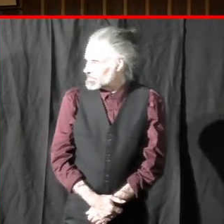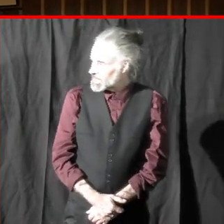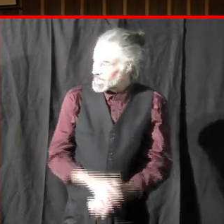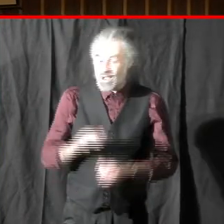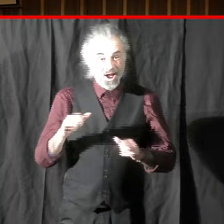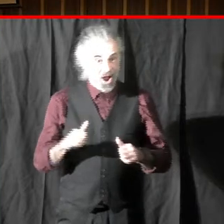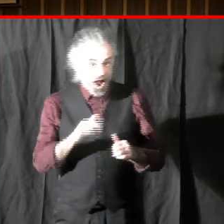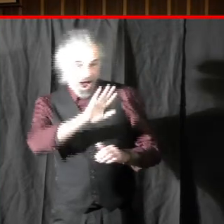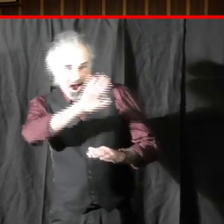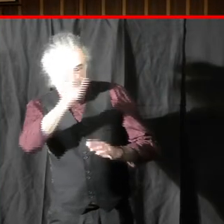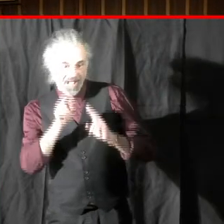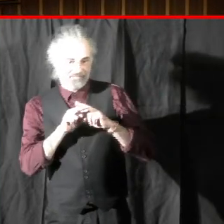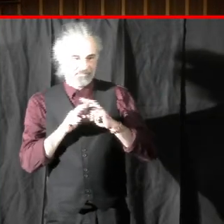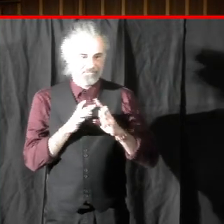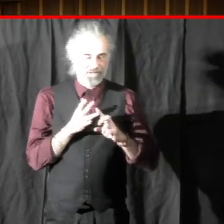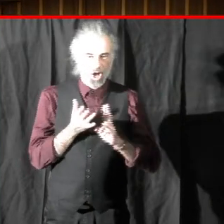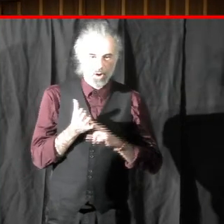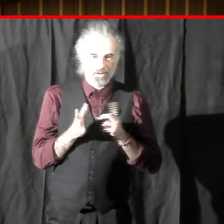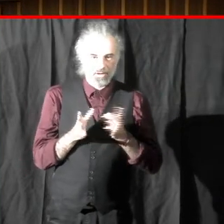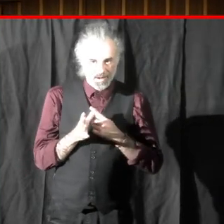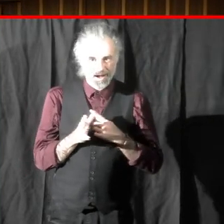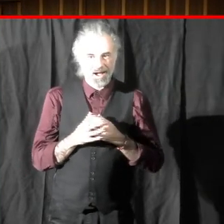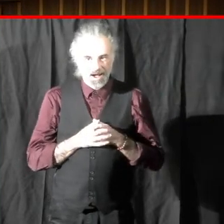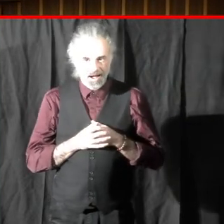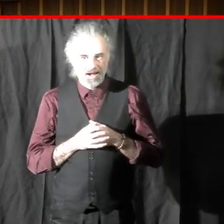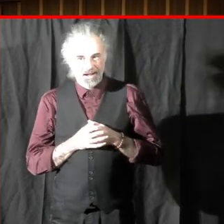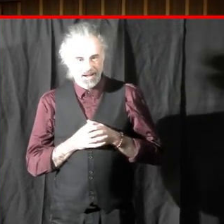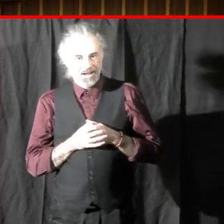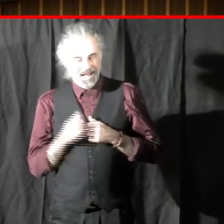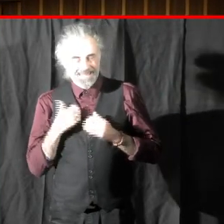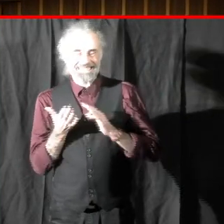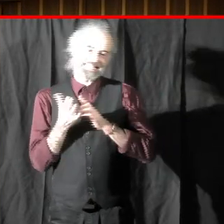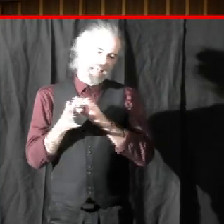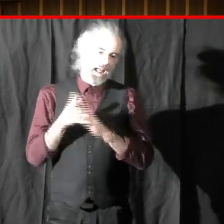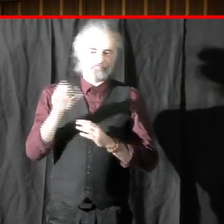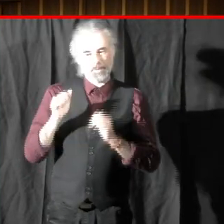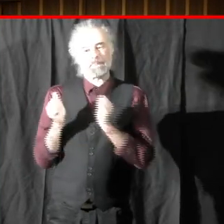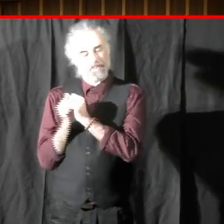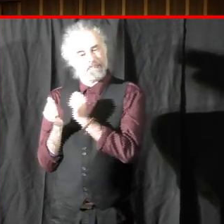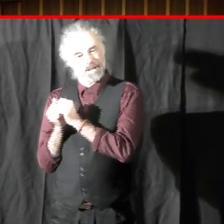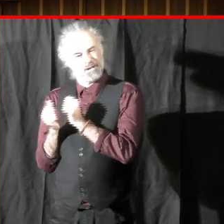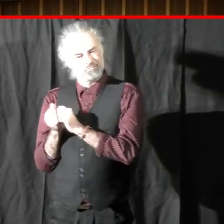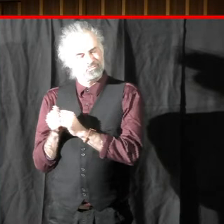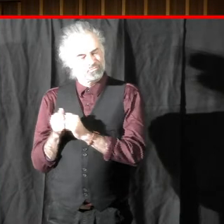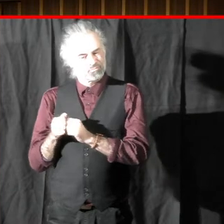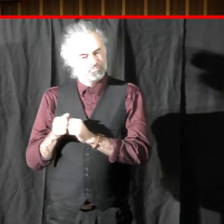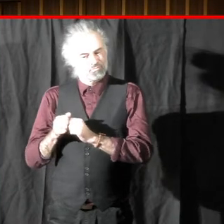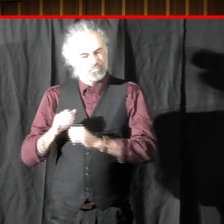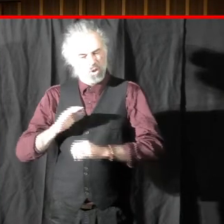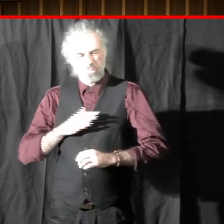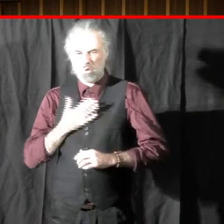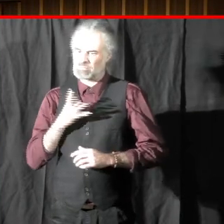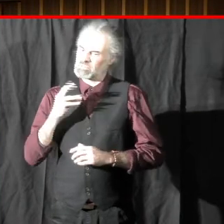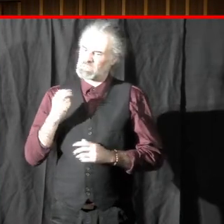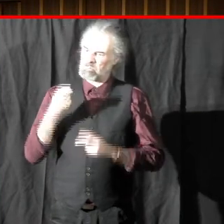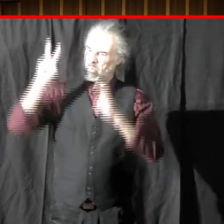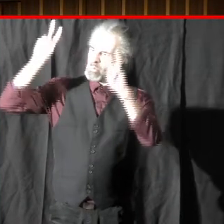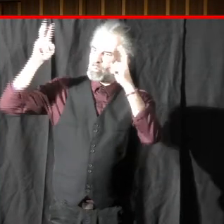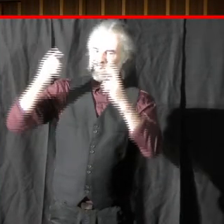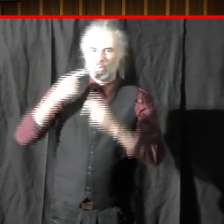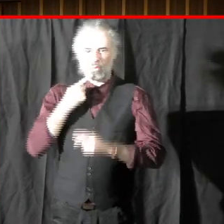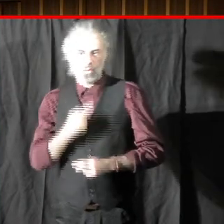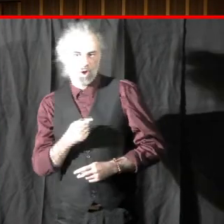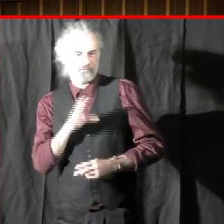Hi, Fiona. Hi. It's just Sam from the paper here. I was just wanting to grab a quote from Professor